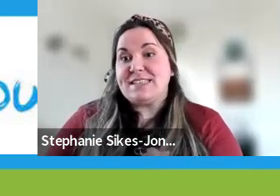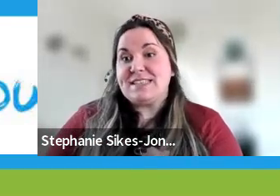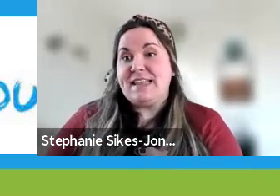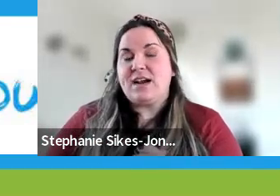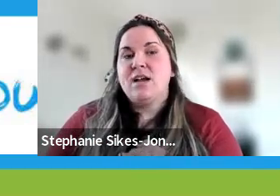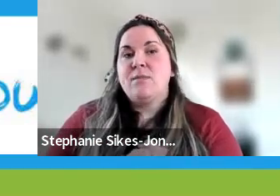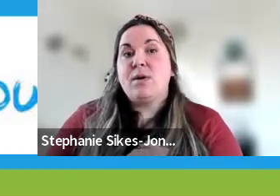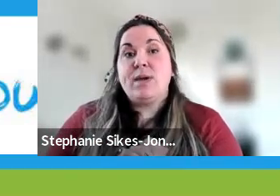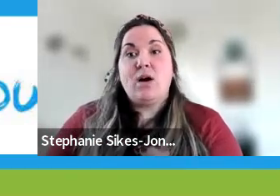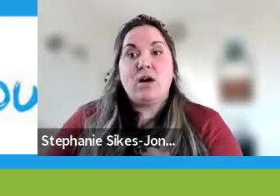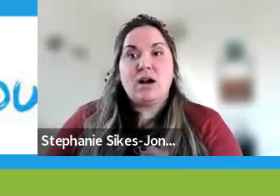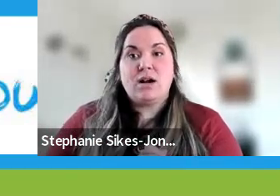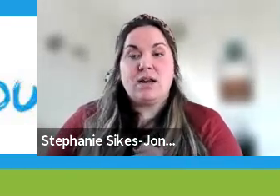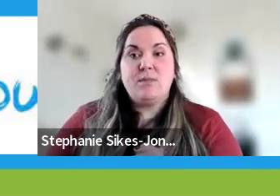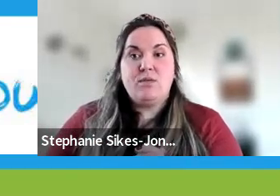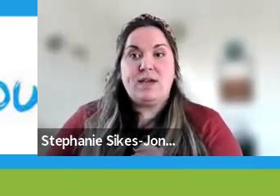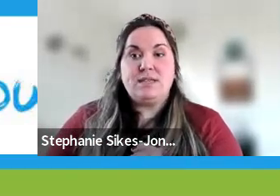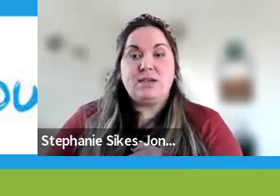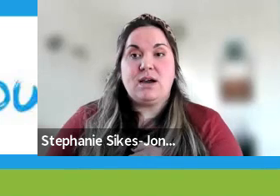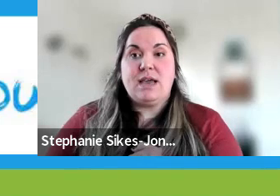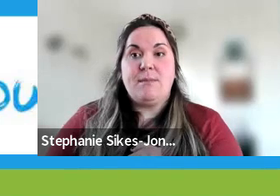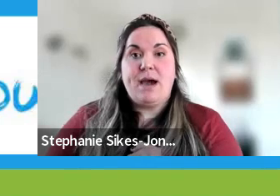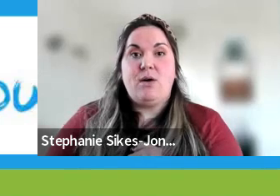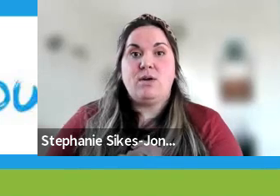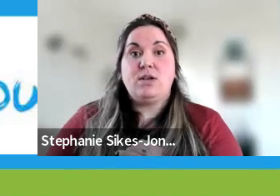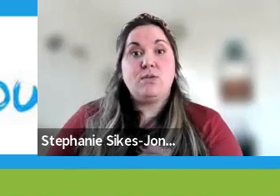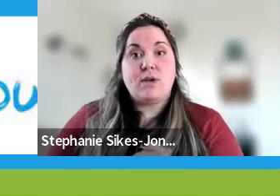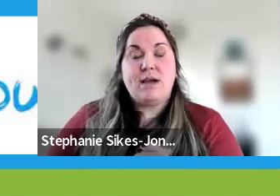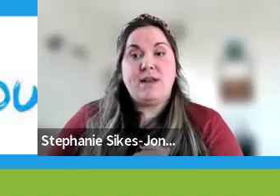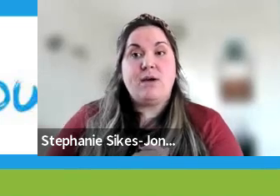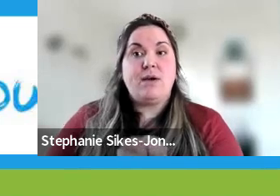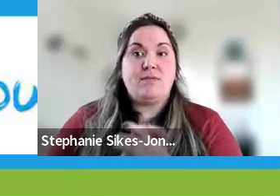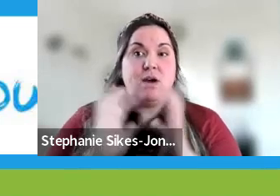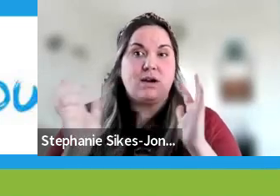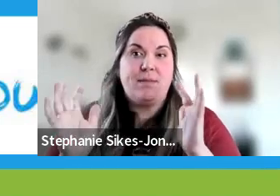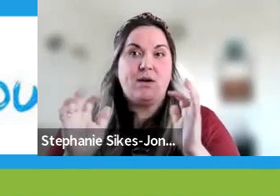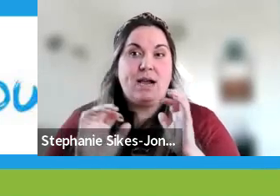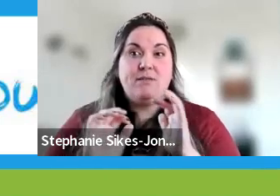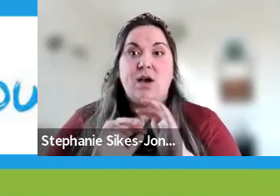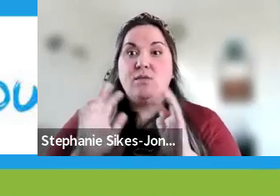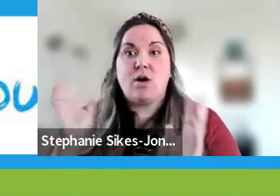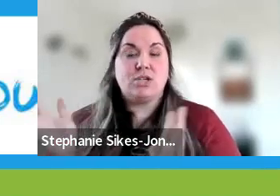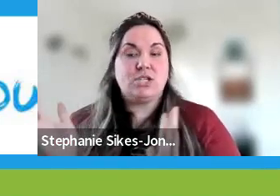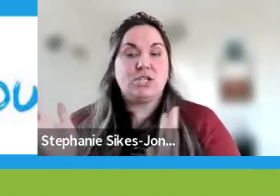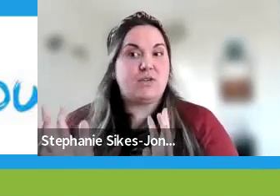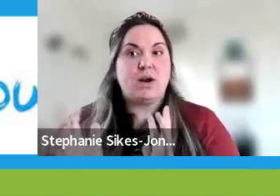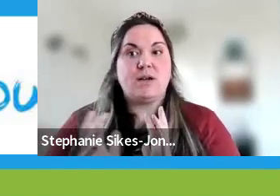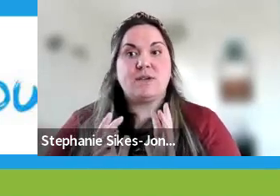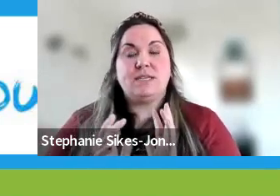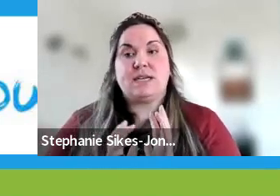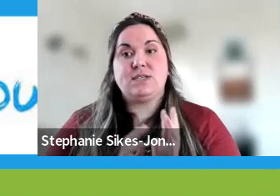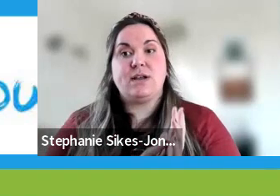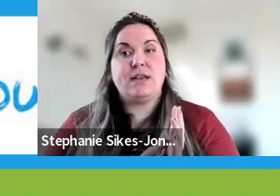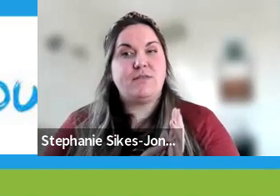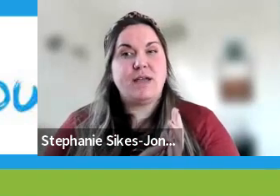so that list is in there. But we are going to move into talking about Youth Thrive now that we've talked about kind of the overarching